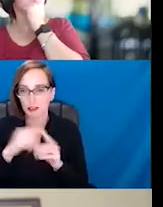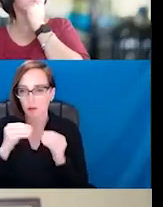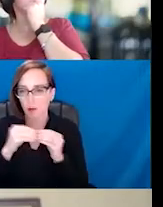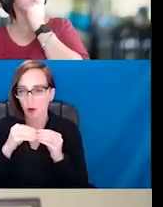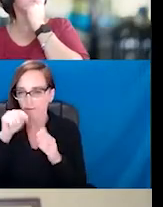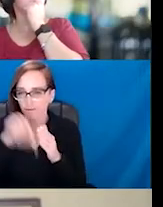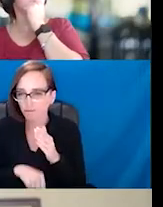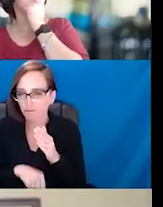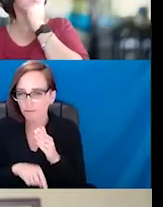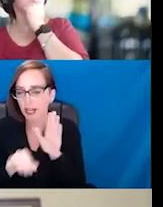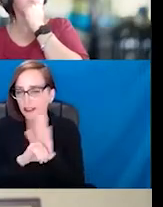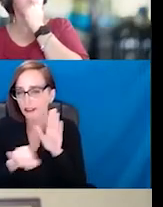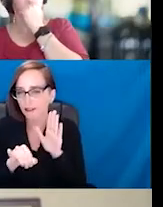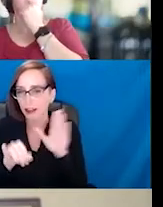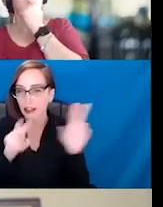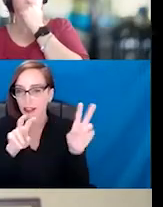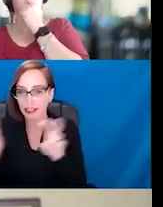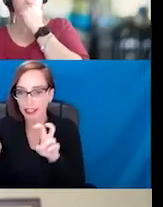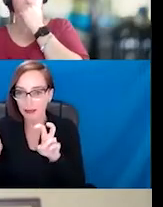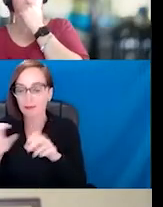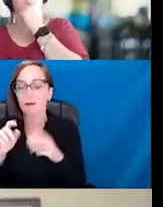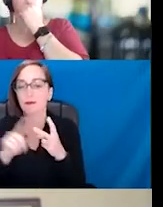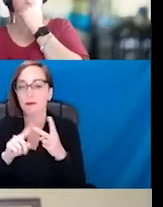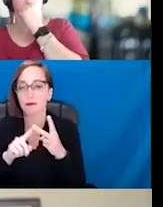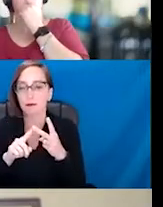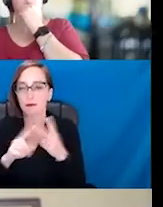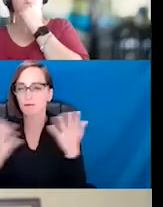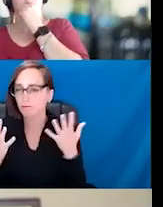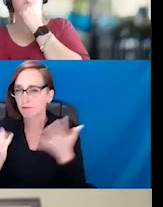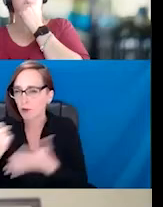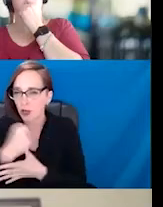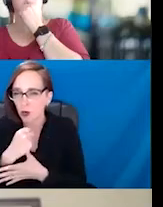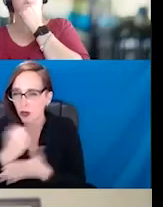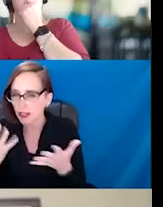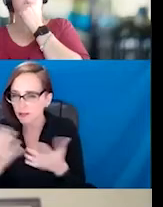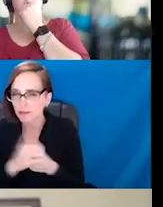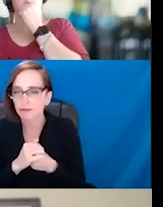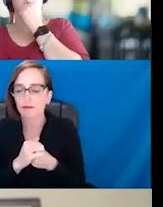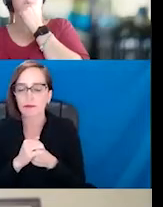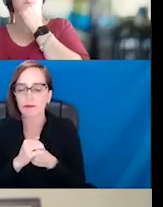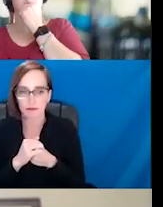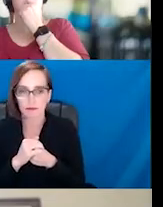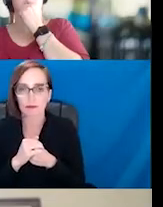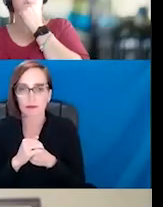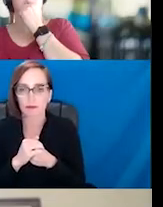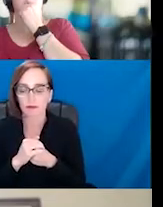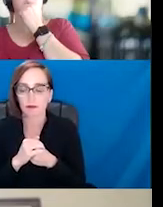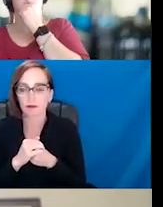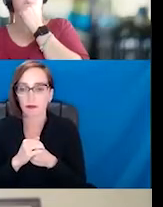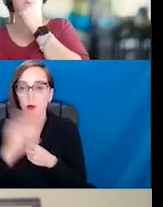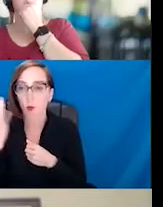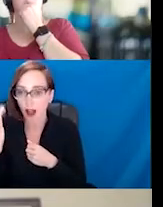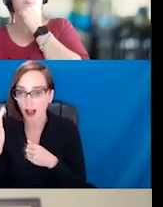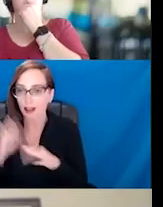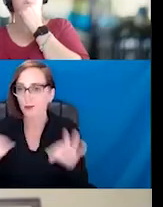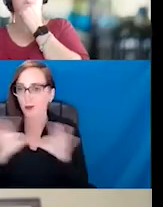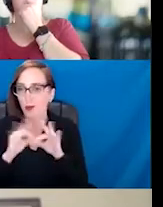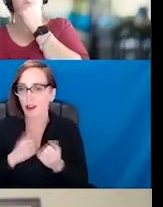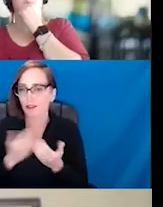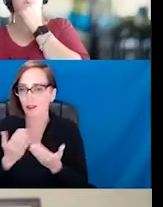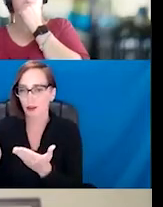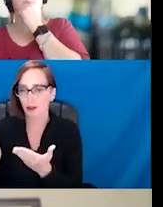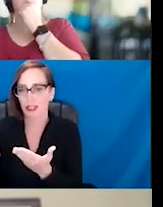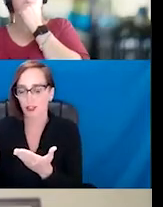themes, priorities, and so forth. And working our way towards recommendations. My